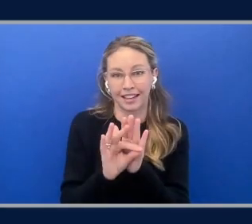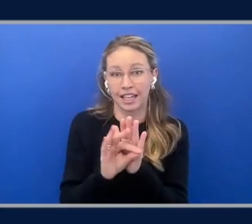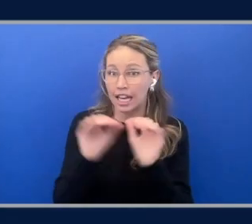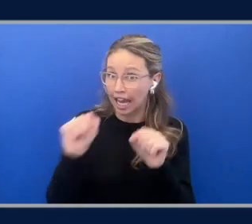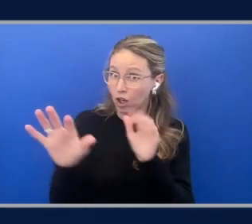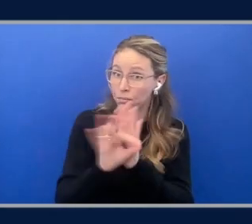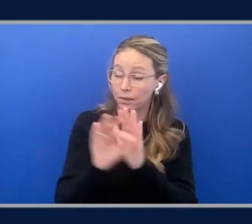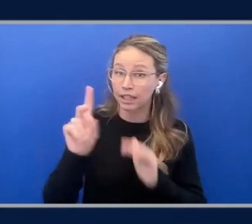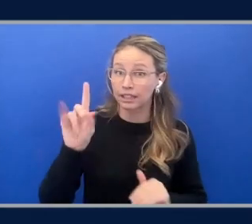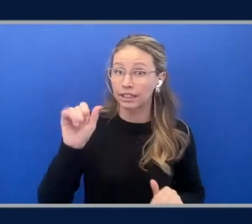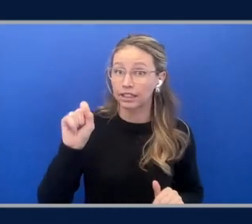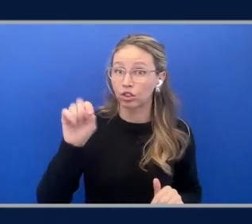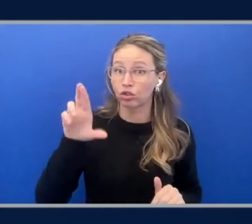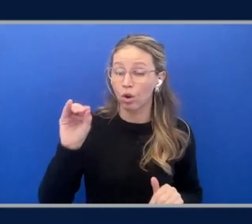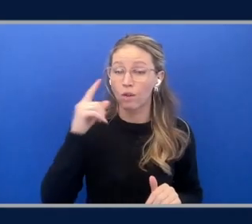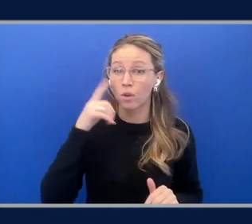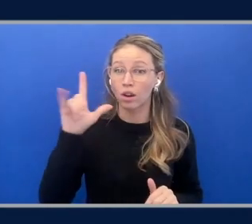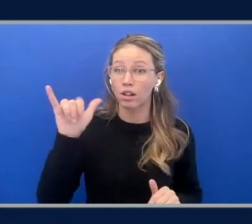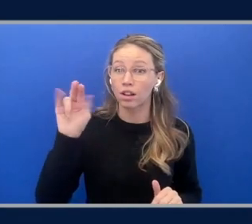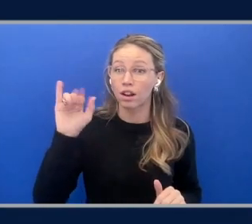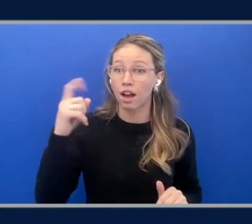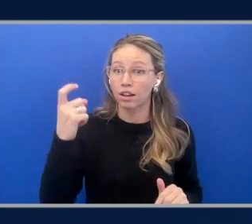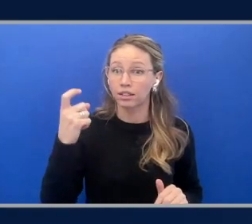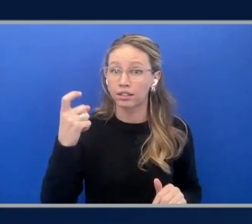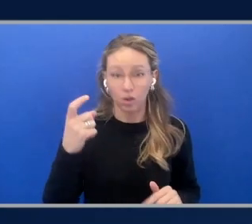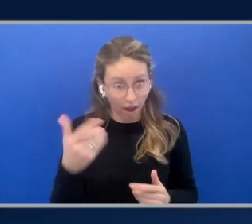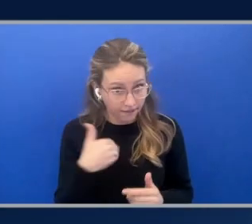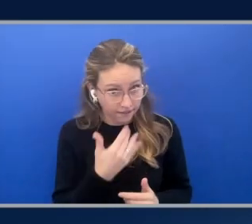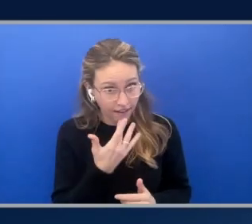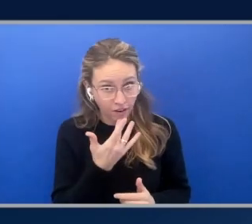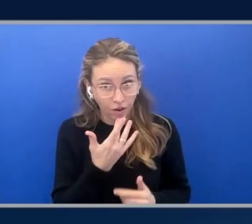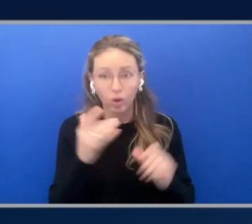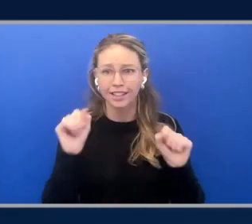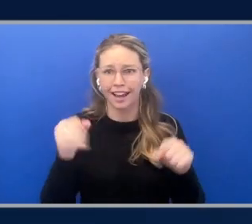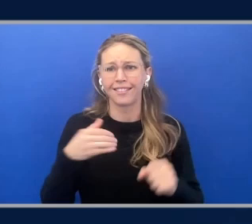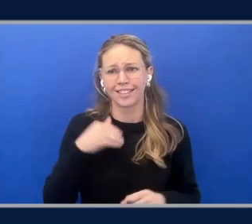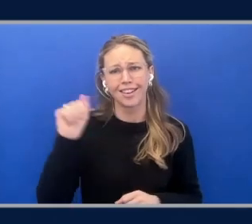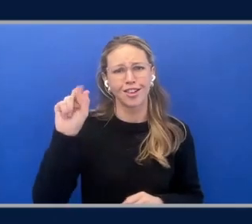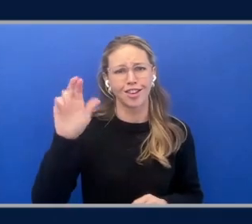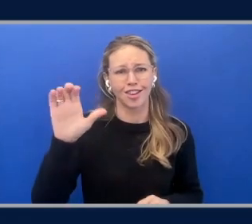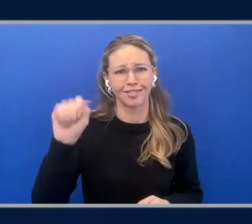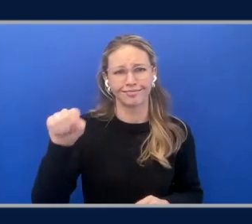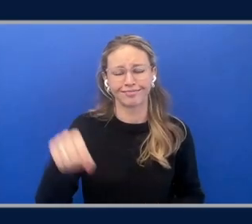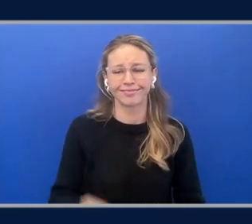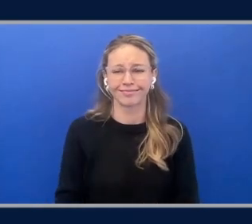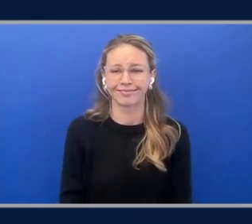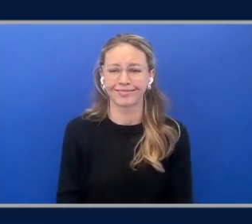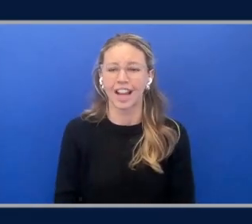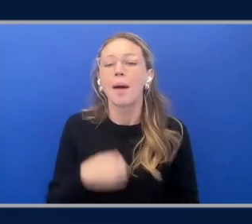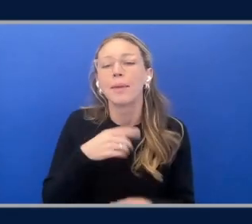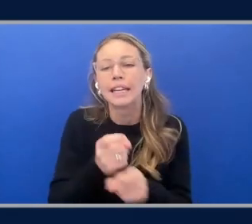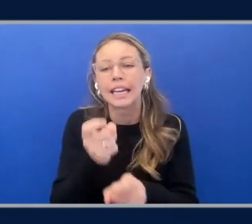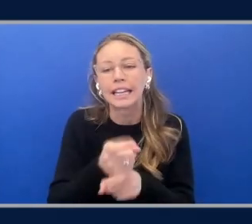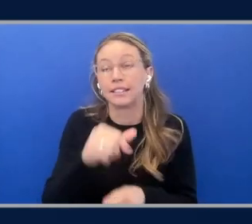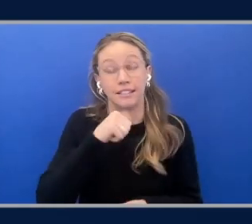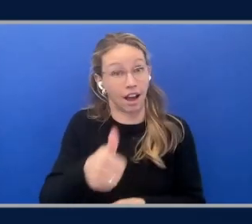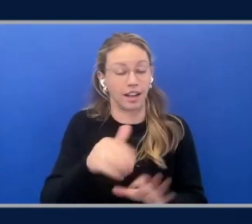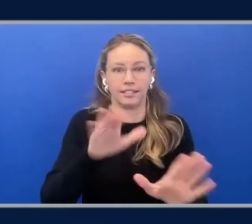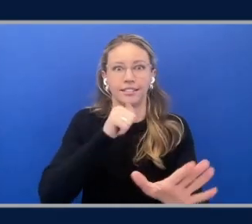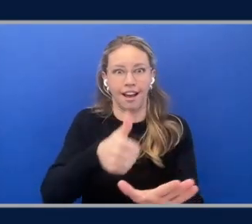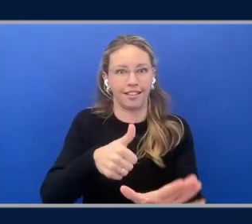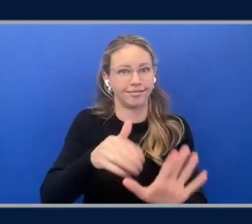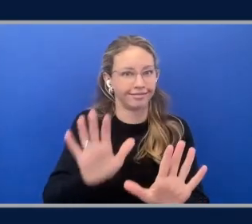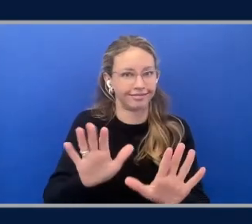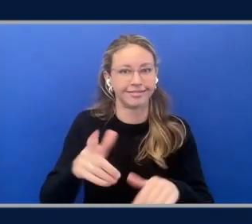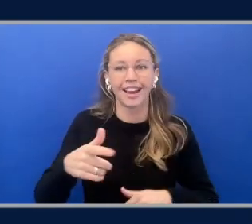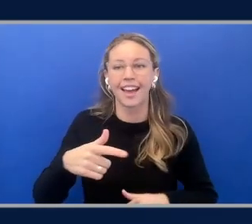of Linux? Absolutely. Yeah, you have a favorite? 100%. What is it? It's Arc. Okay. All right. Kidding. All right. It's absolutely not. No,